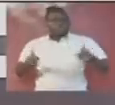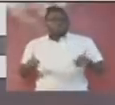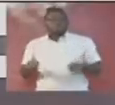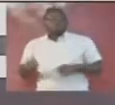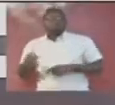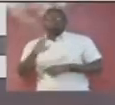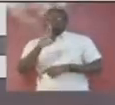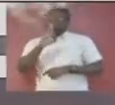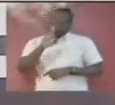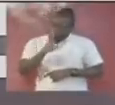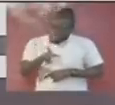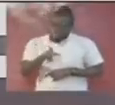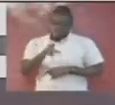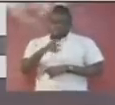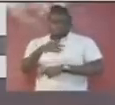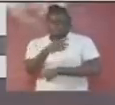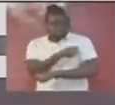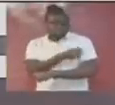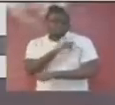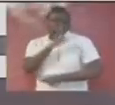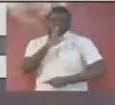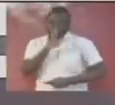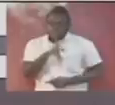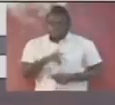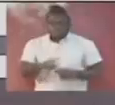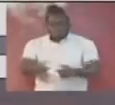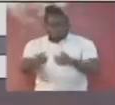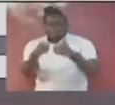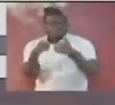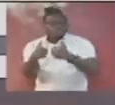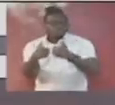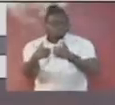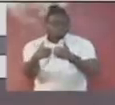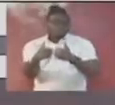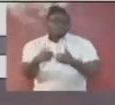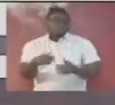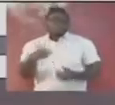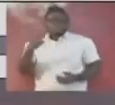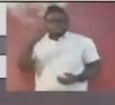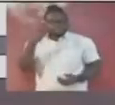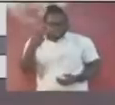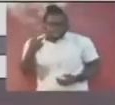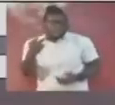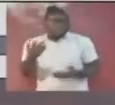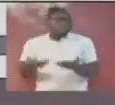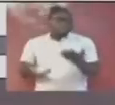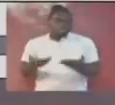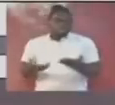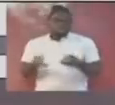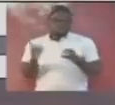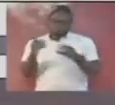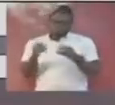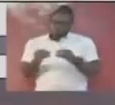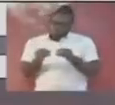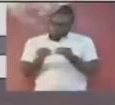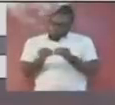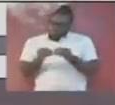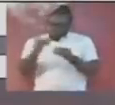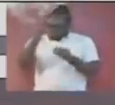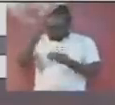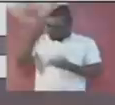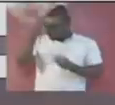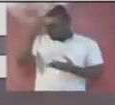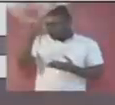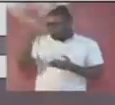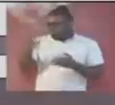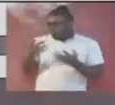get vaccinated. But more information is needed. So information needs to be spread throughout the